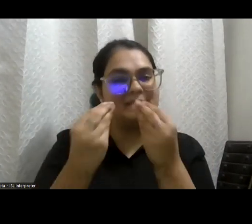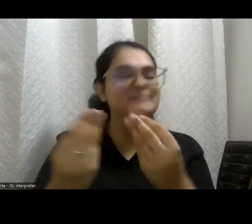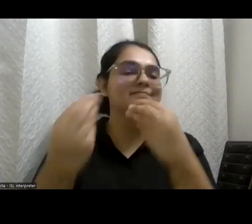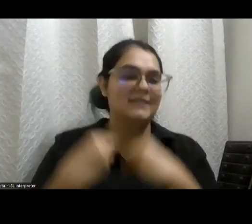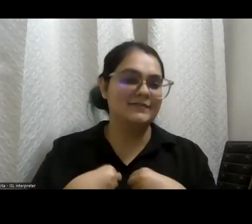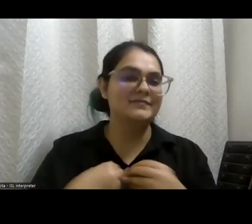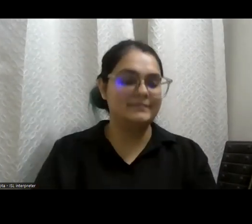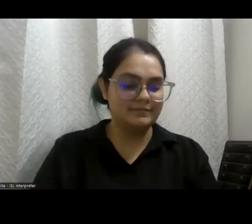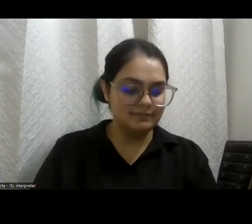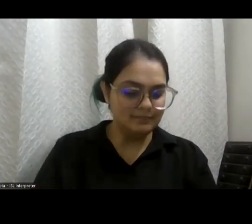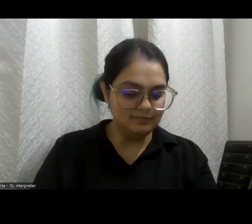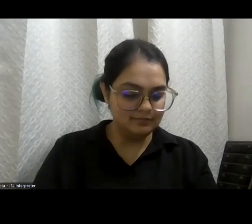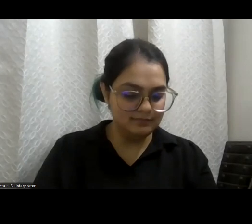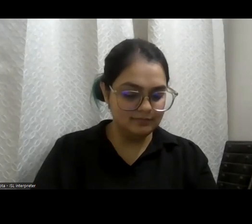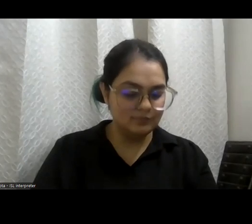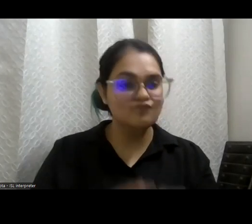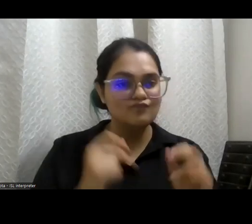but this is it.